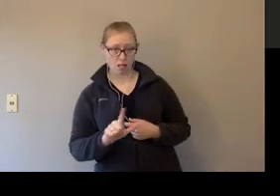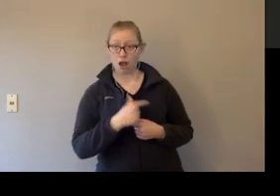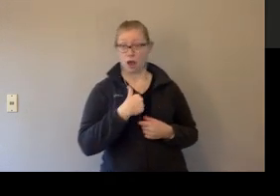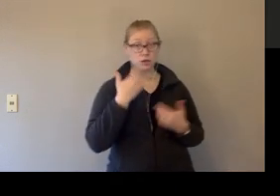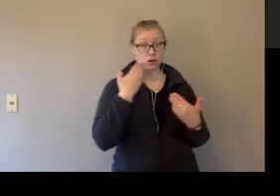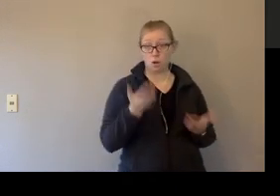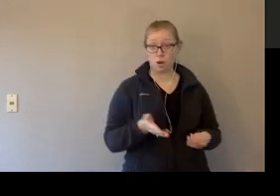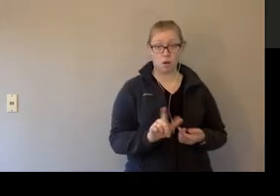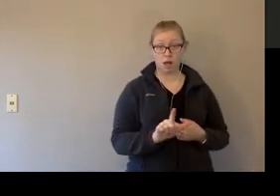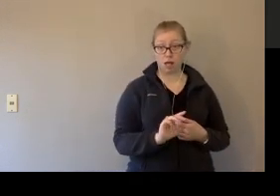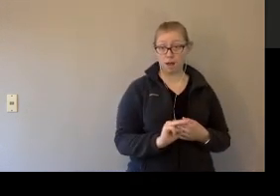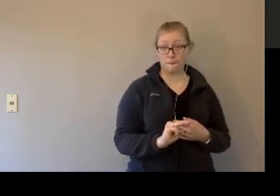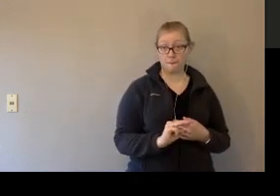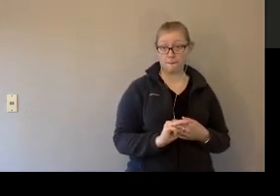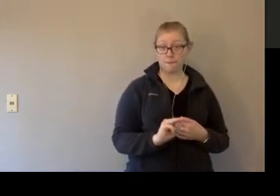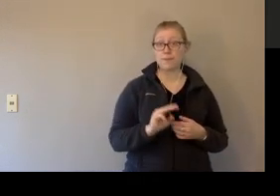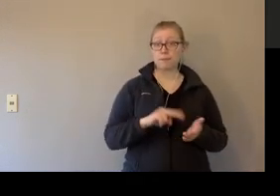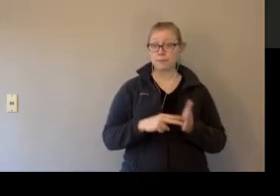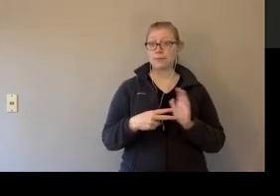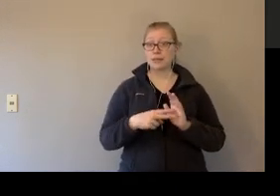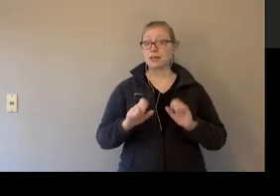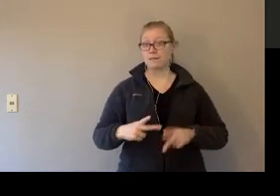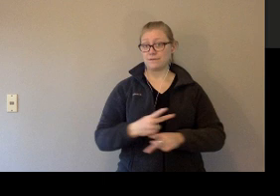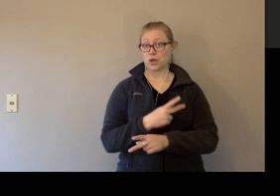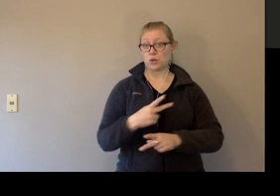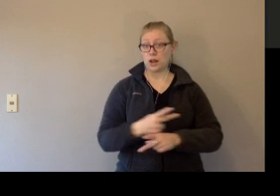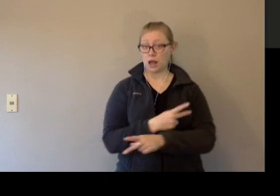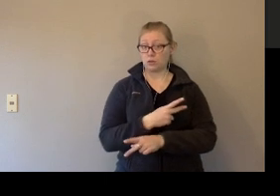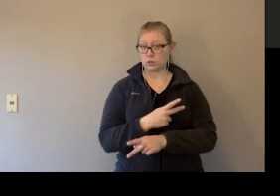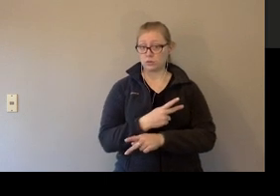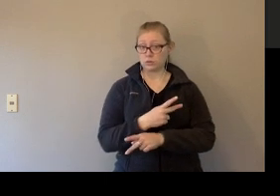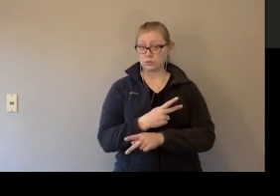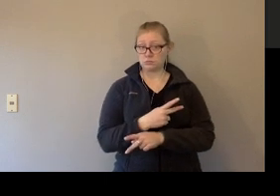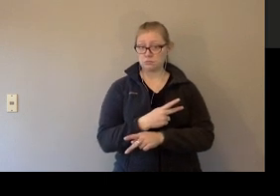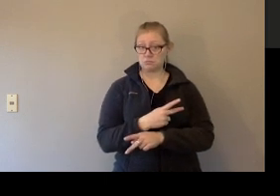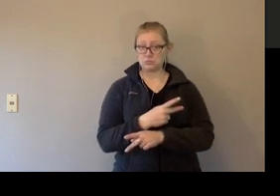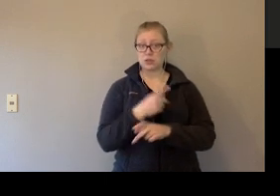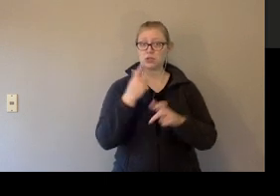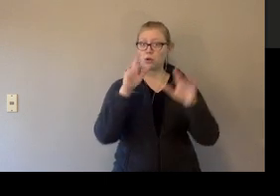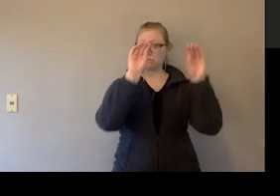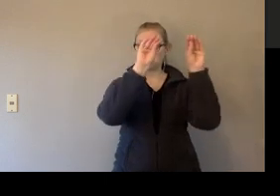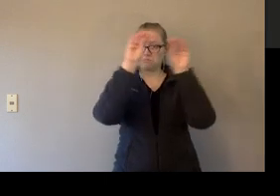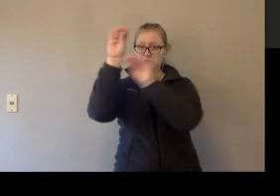should be able to calculate it out. So I'm going to say 2.4